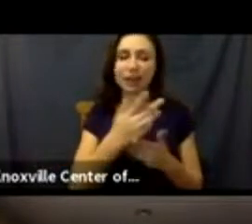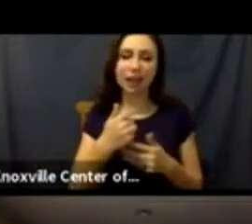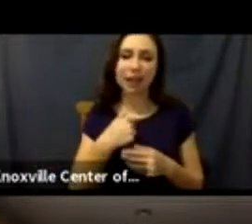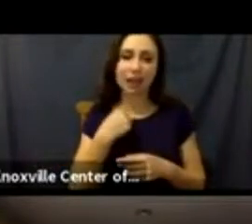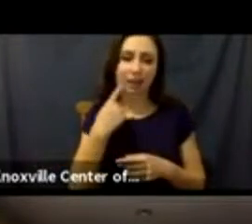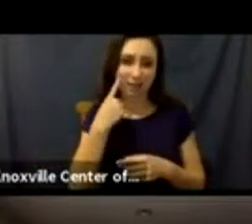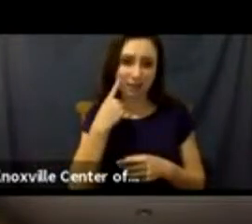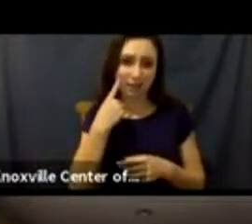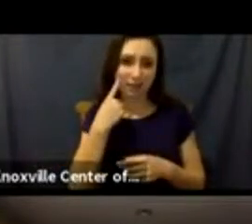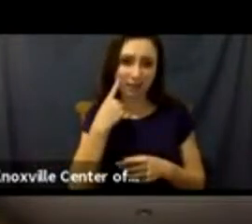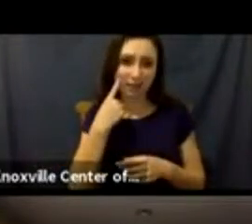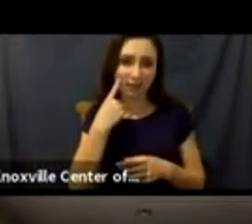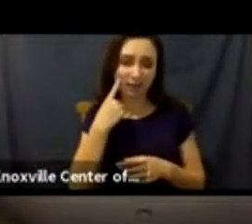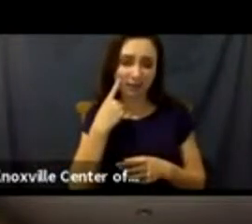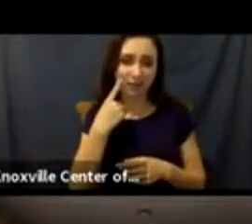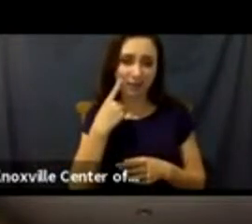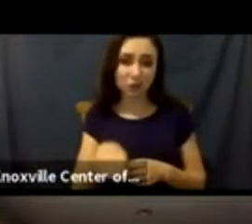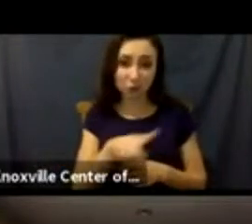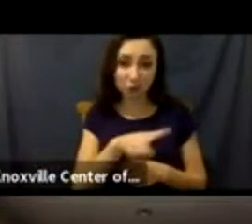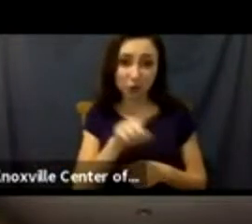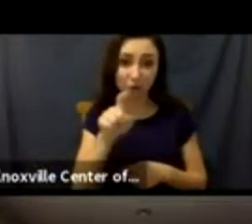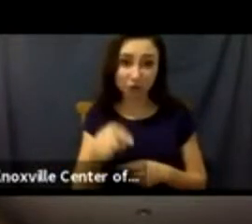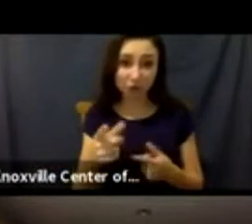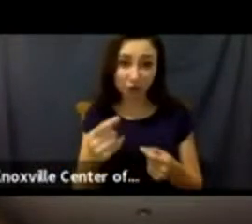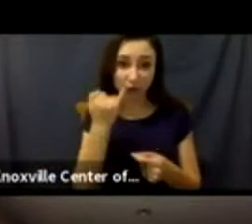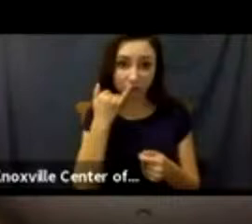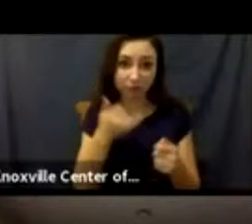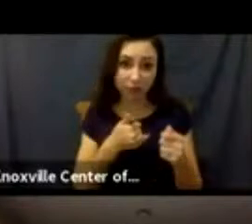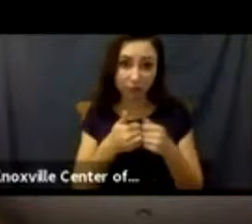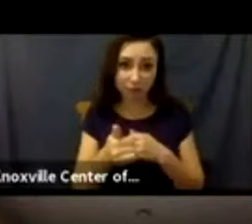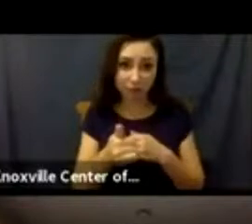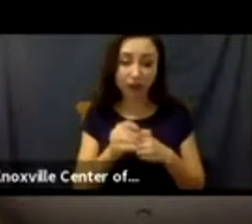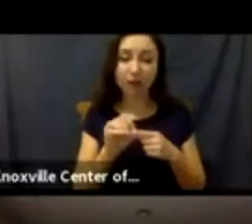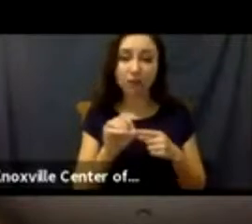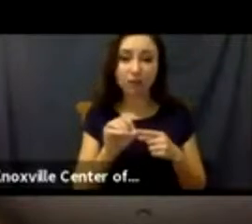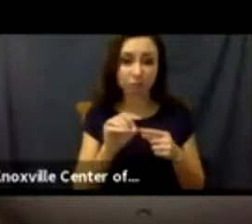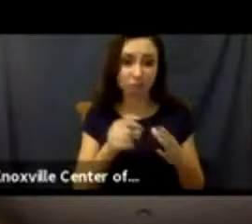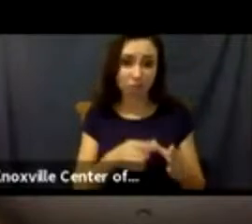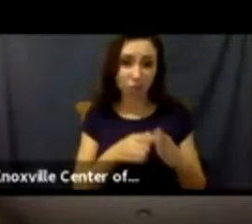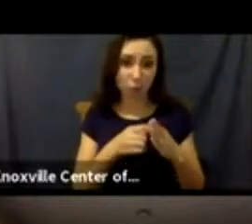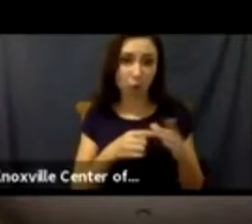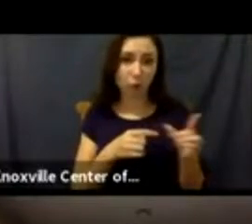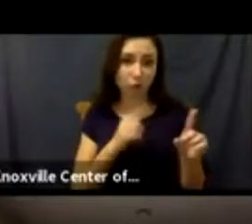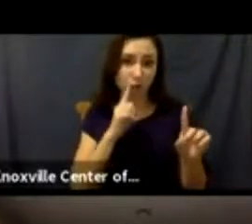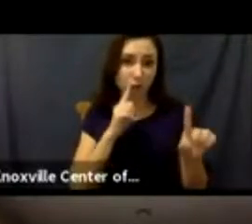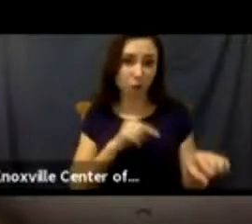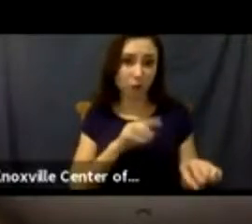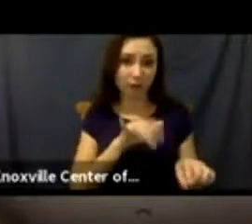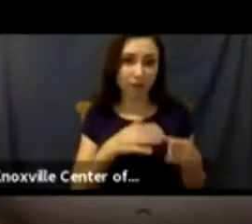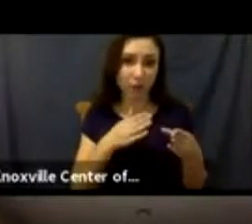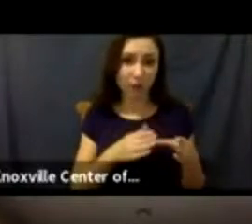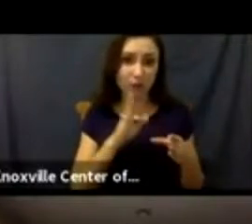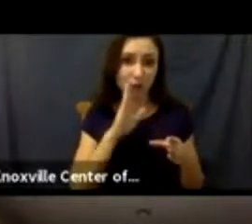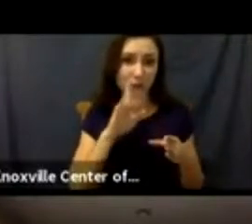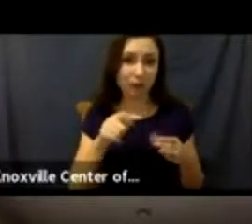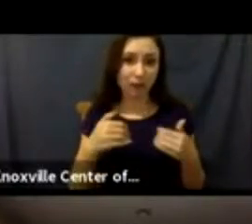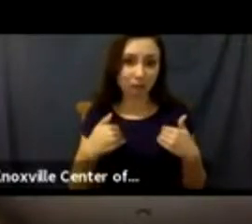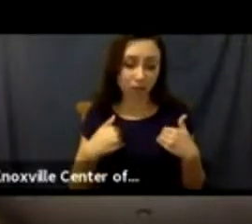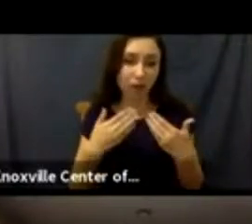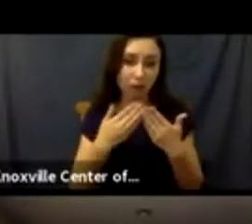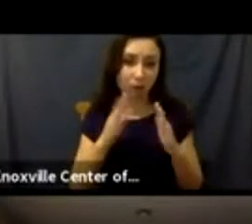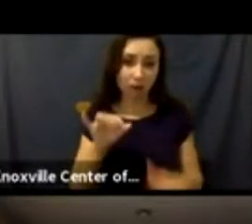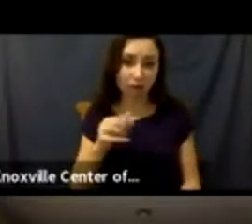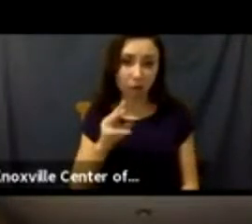I think what you will need to do if that ordinance passes as it's phrased right now is you will need to have public forum at every